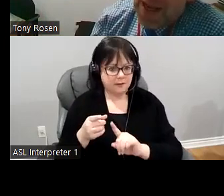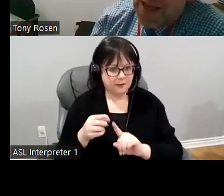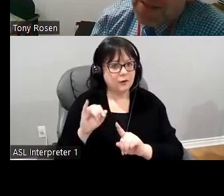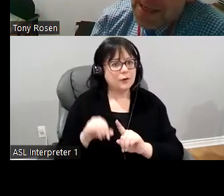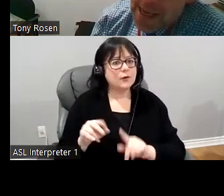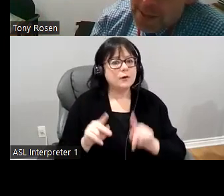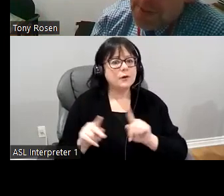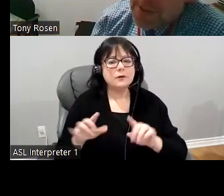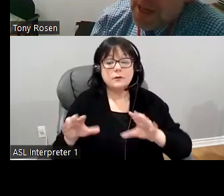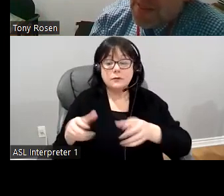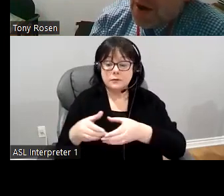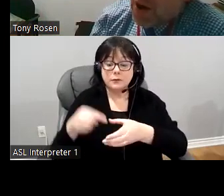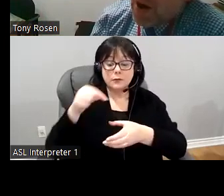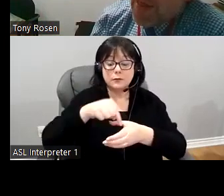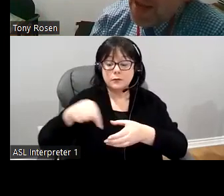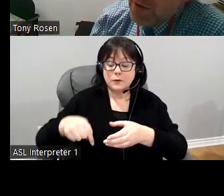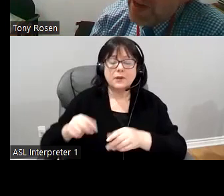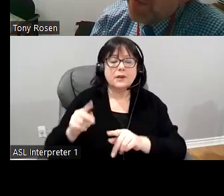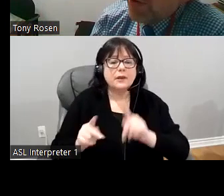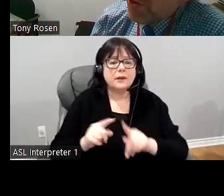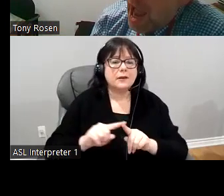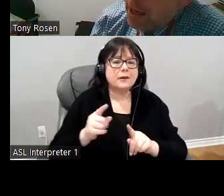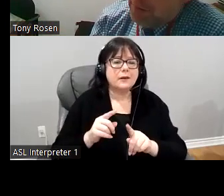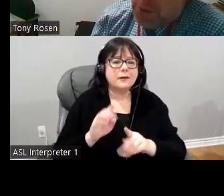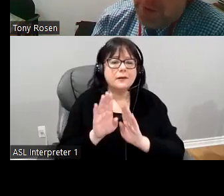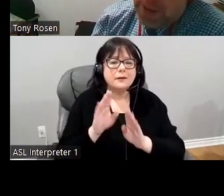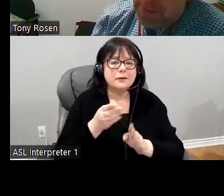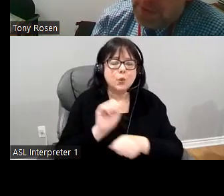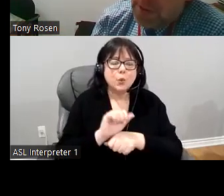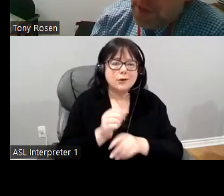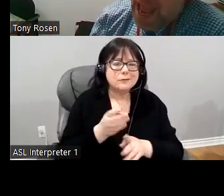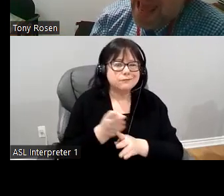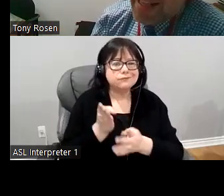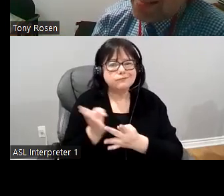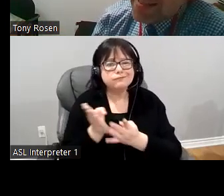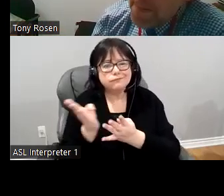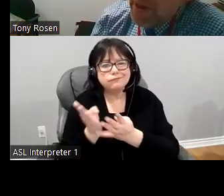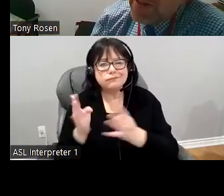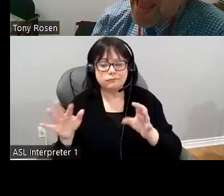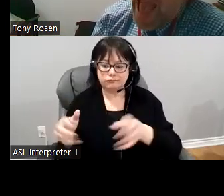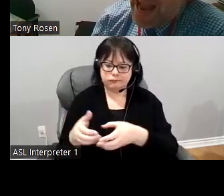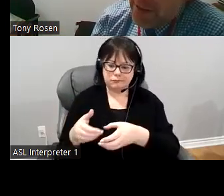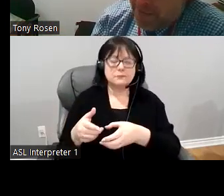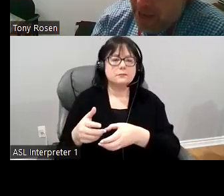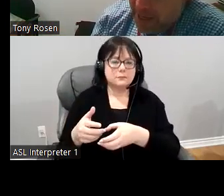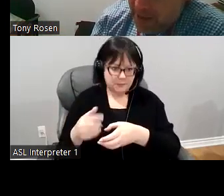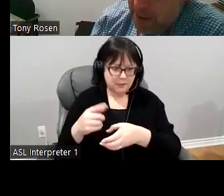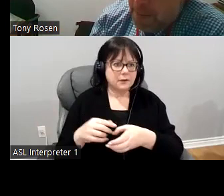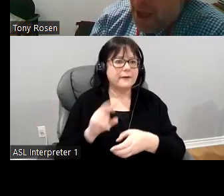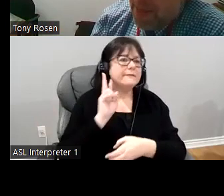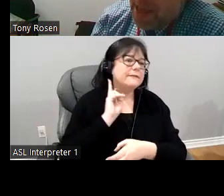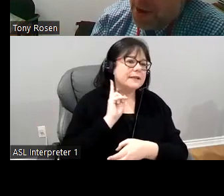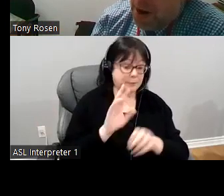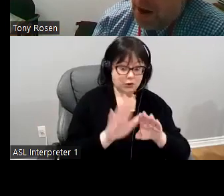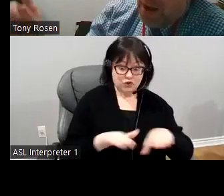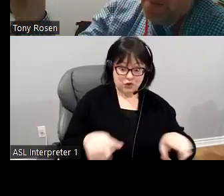multidisciplinary teams that intervene for child abuse victims. And it's typically activated